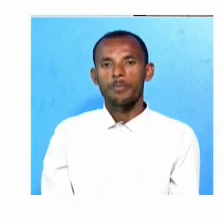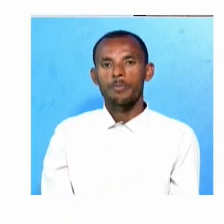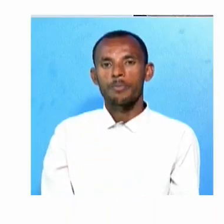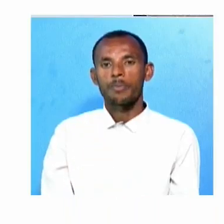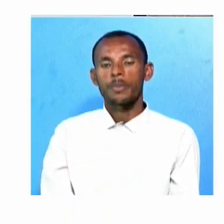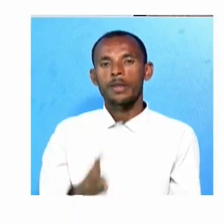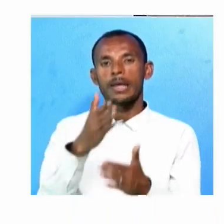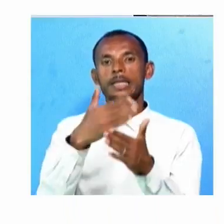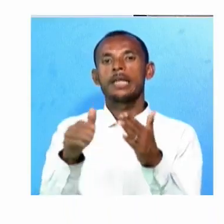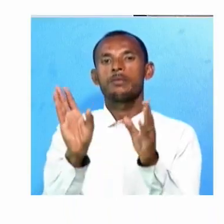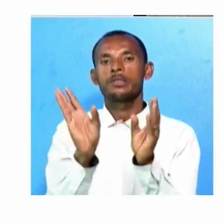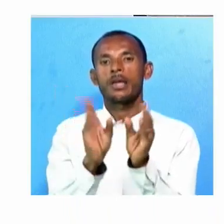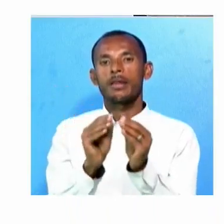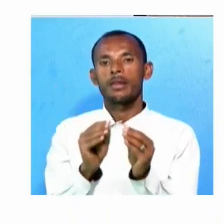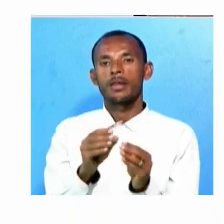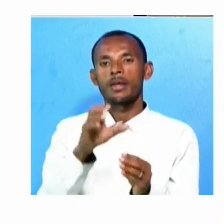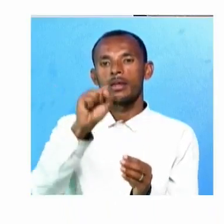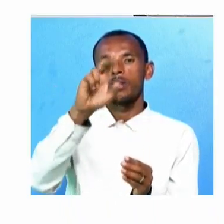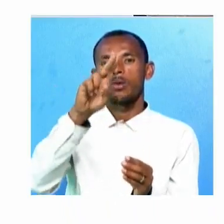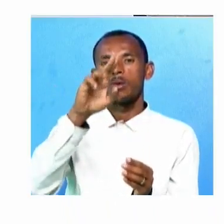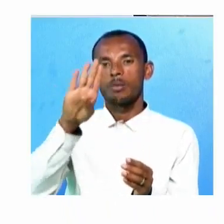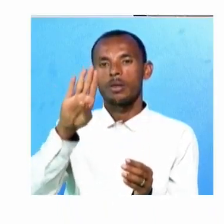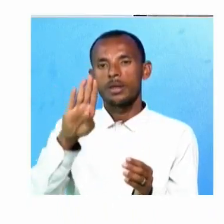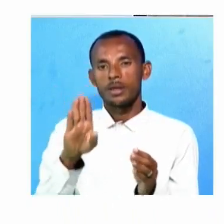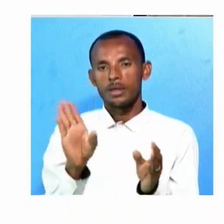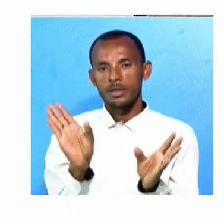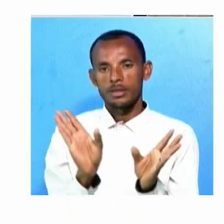a subset